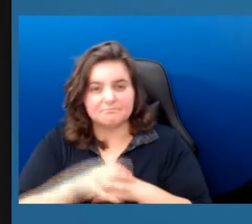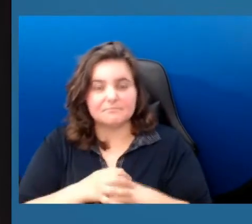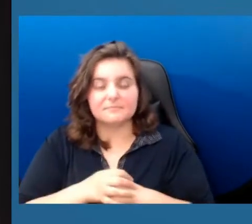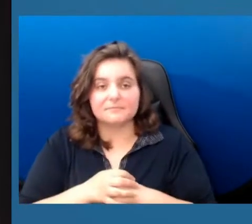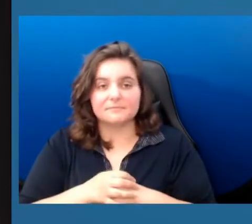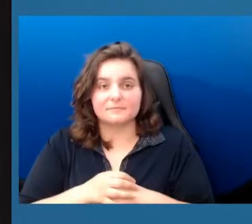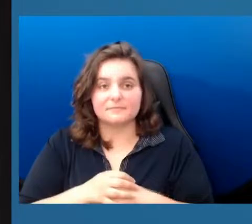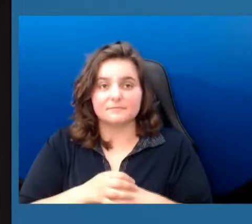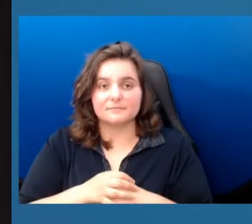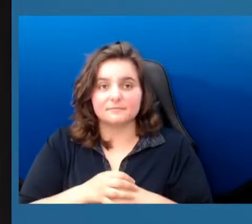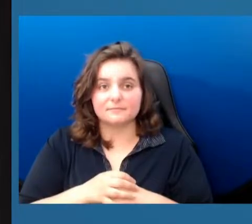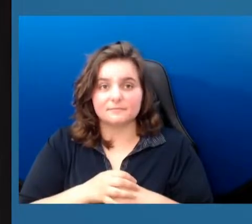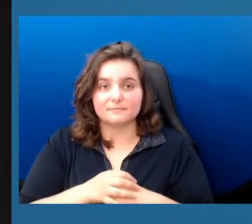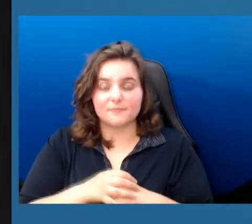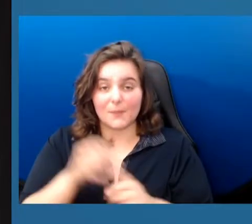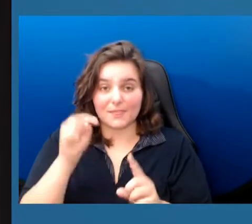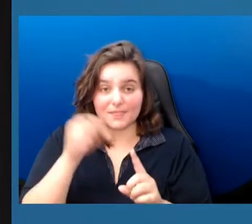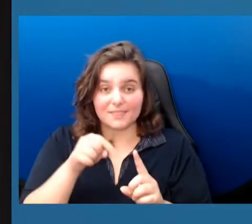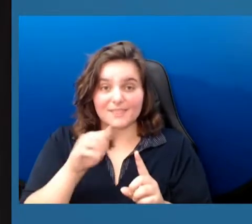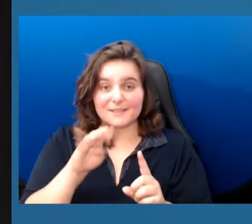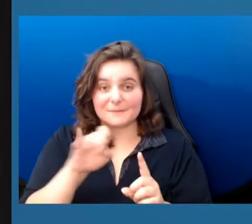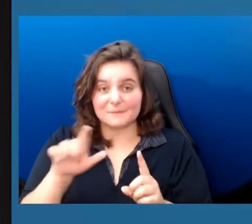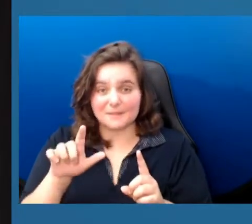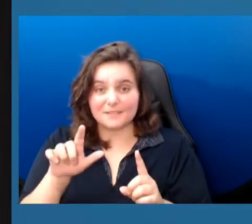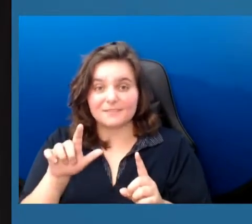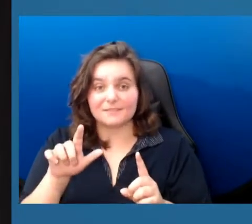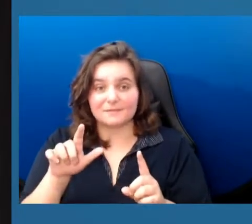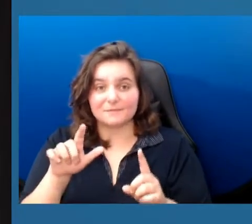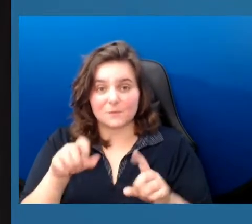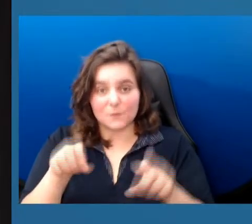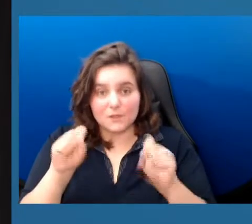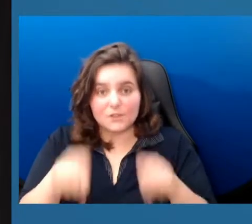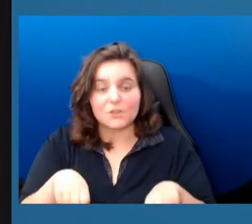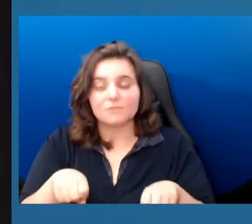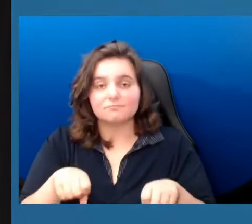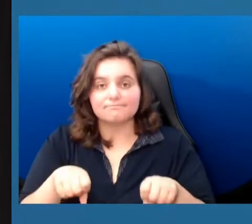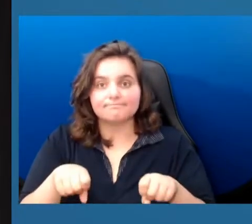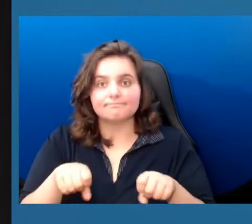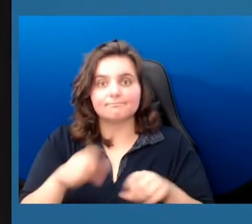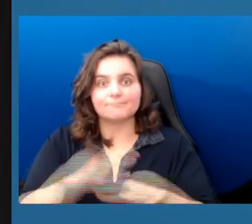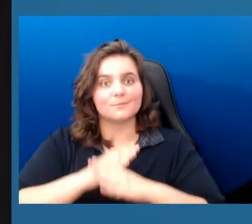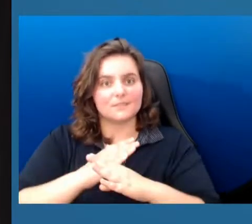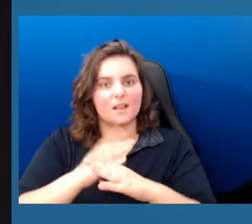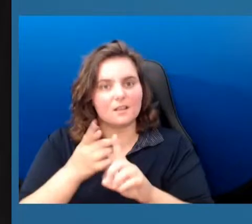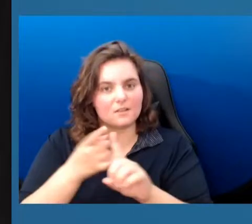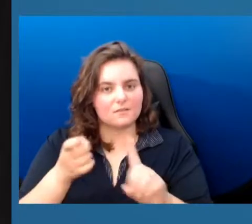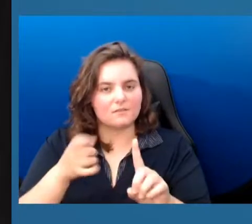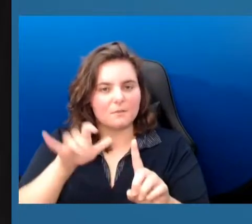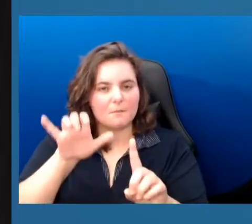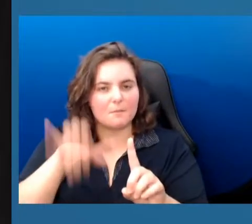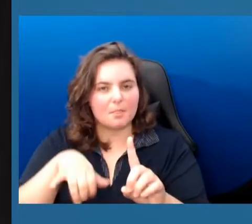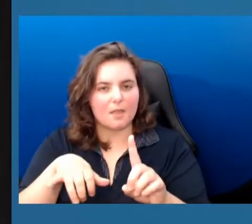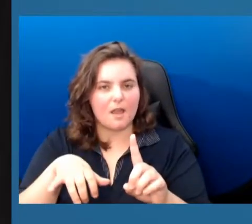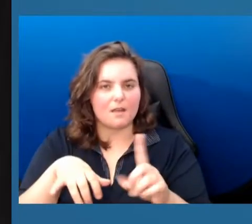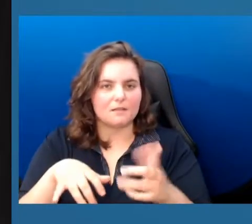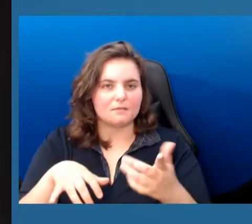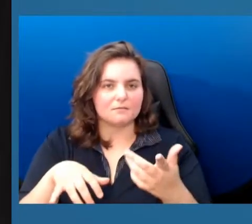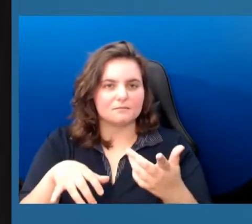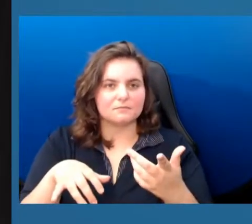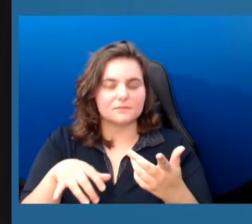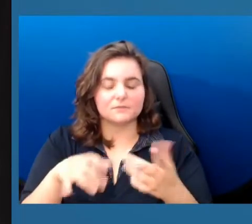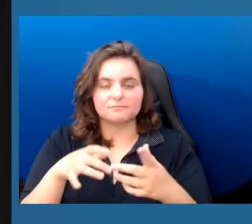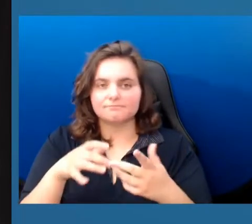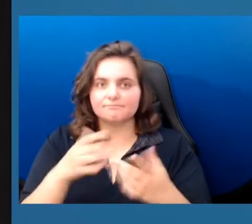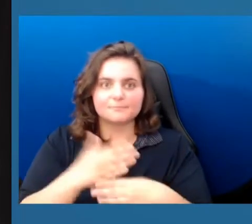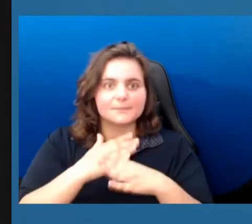we will be able to possibly insulate them from some of that financial harm, protect them from some of the